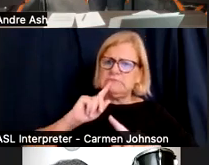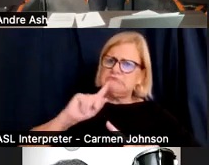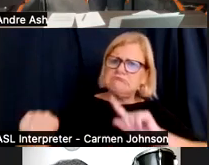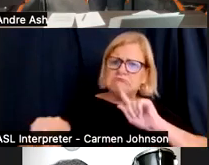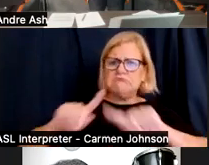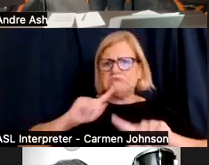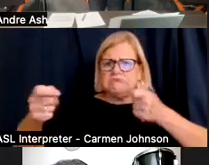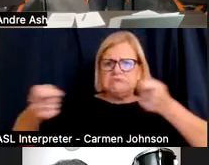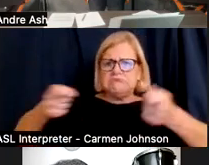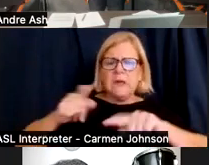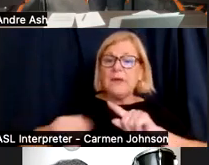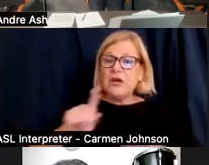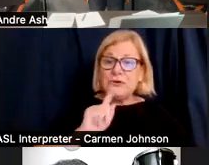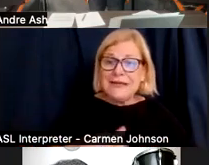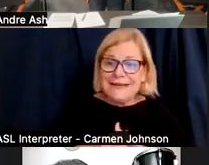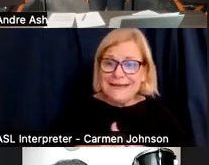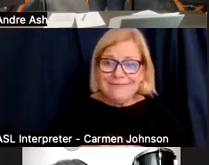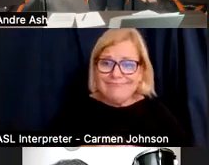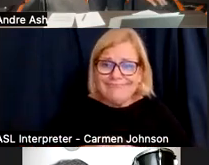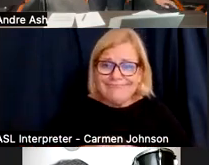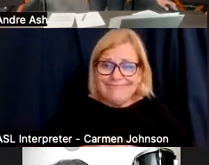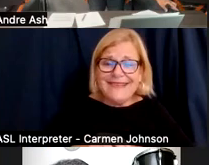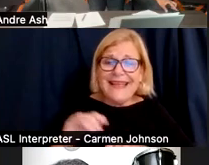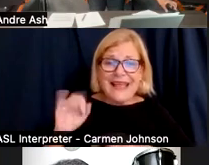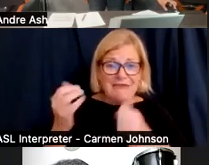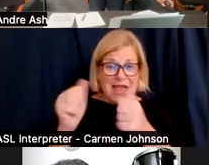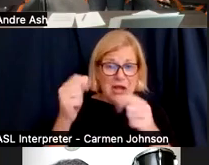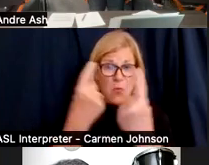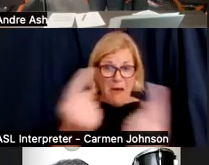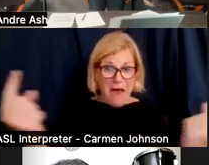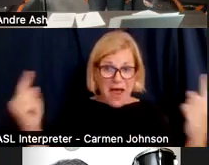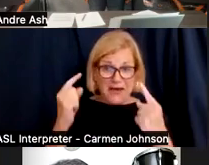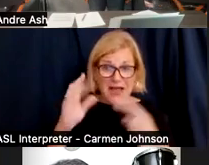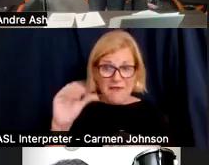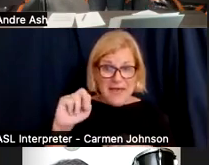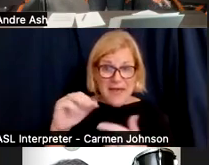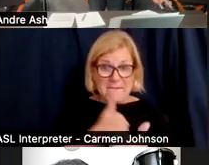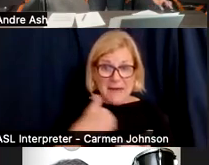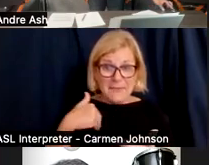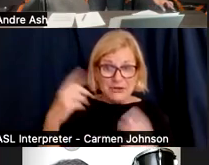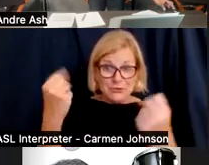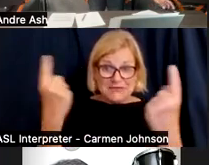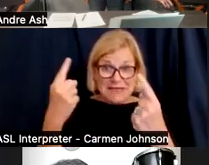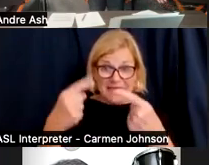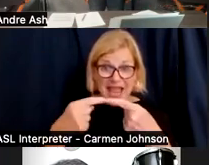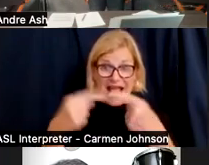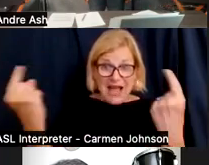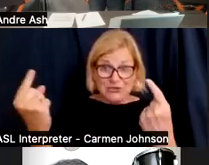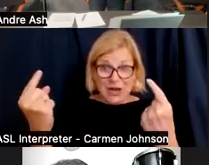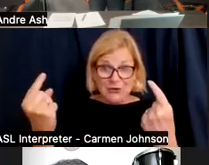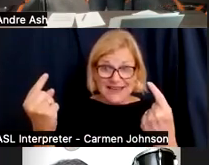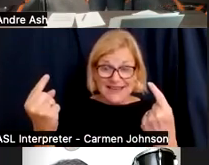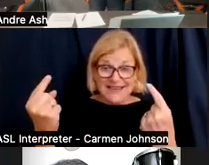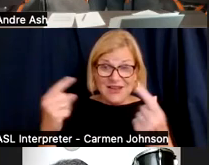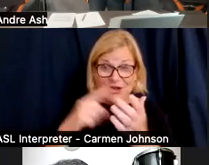reality, uh, if if any one of the band members do something that's contrary to what's